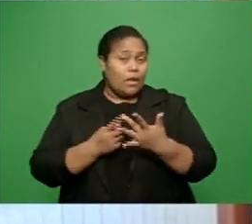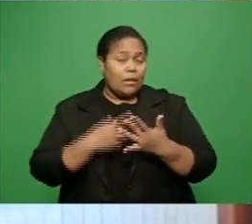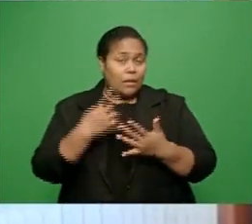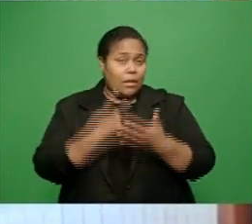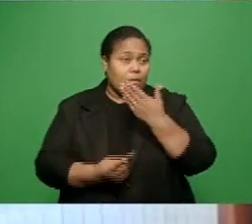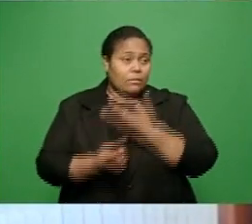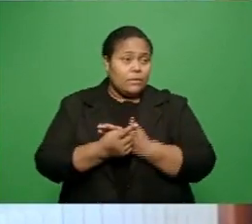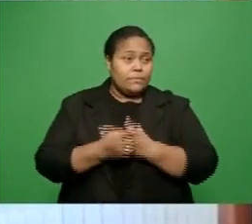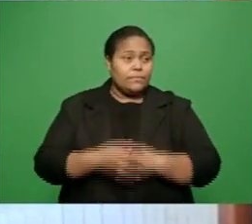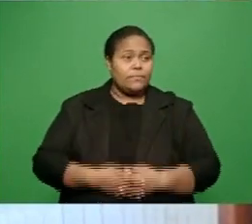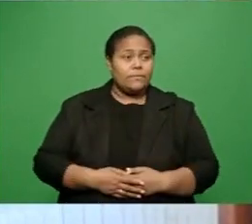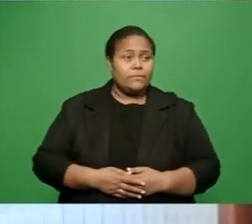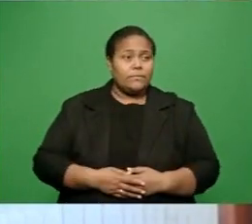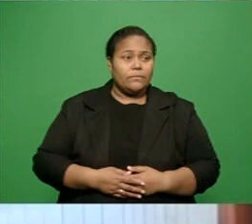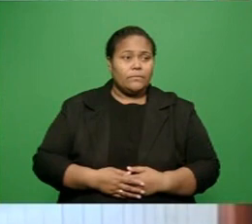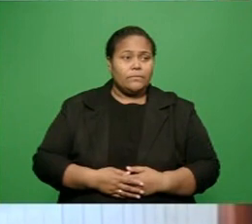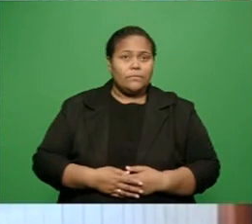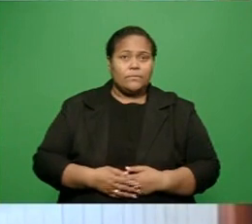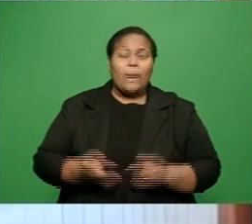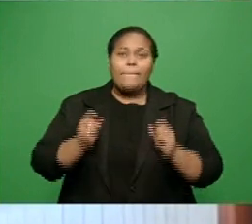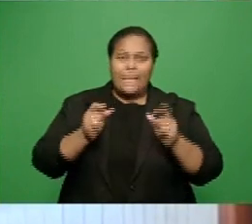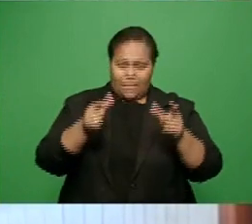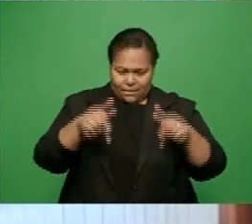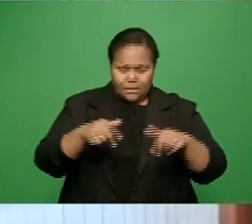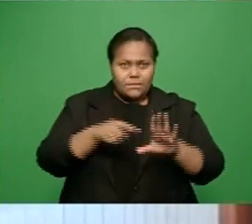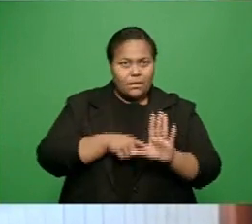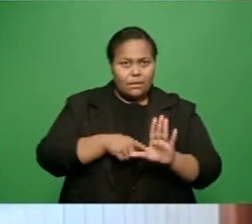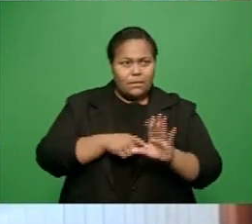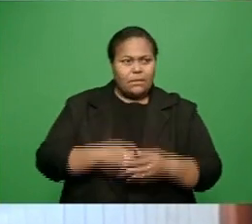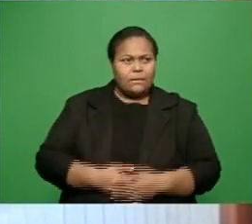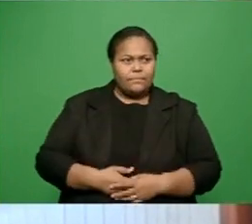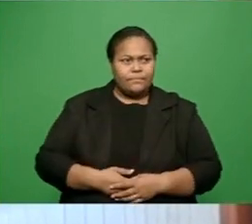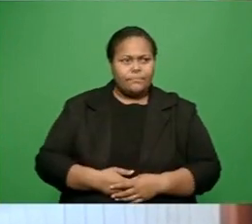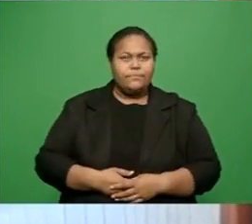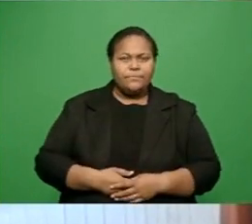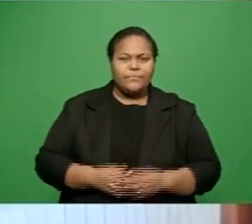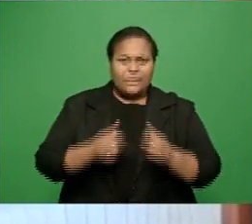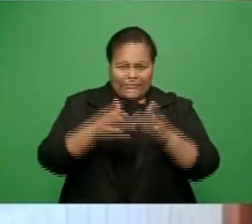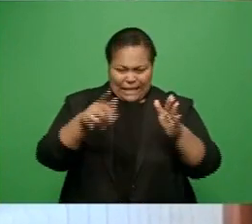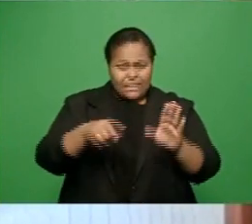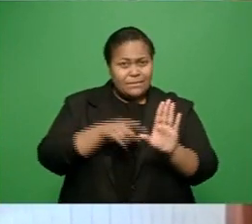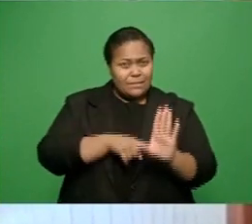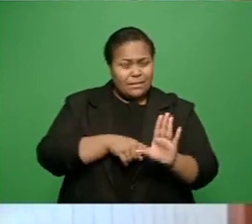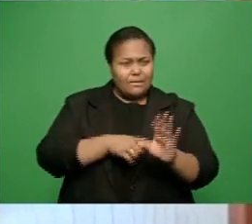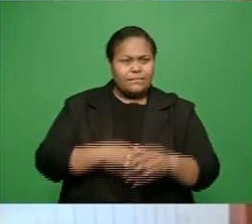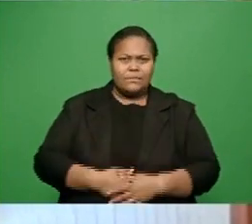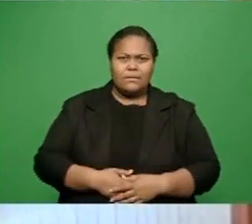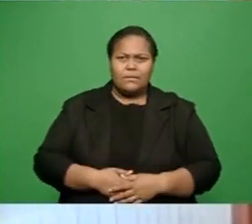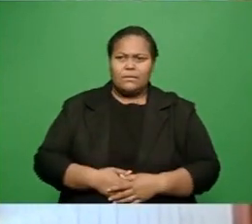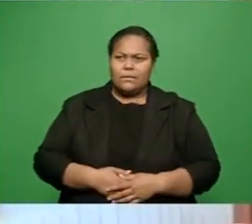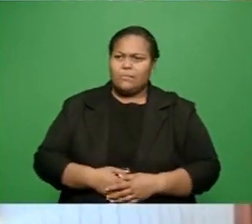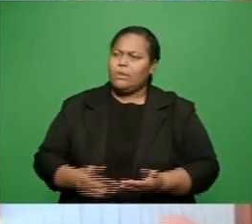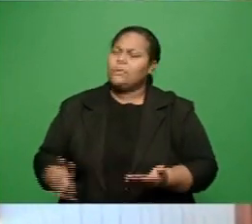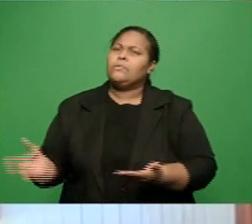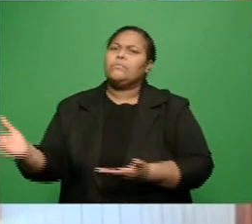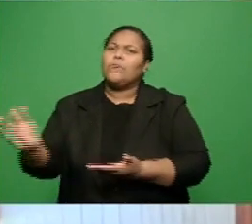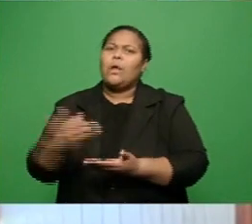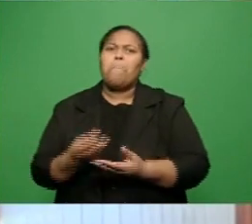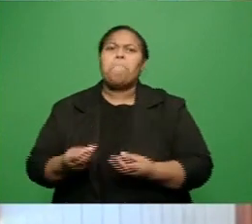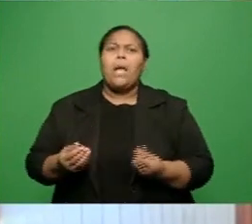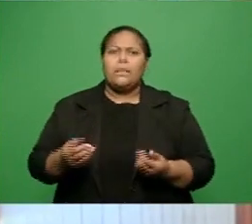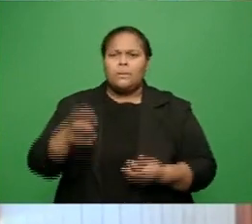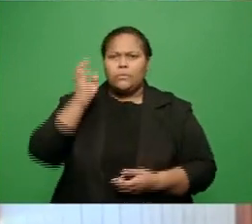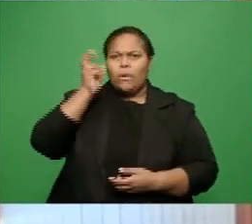I think it was just the beginning of the year, or just the middle of the year, or beginning of the year. Was taking money out of the recruit, like the